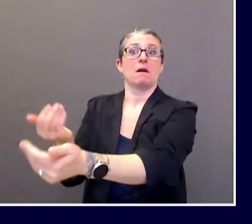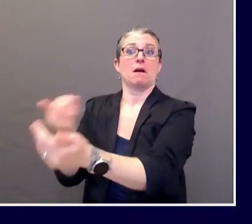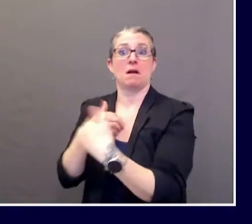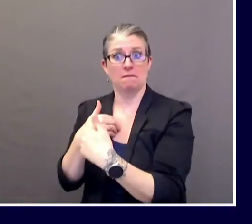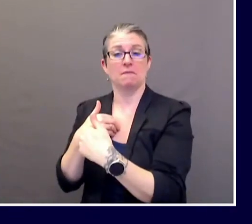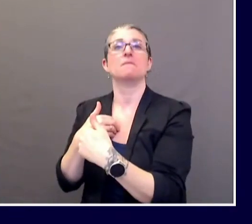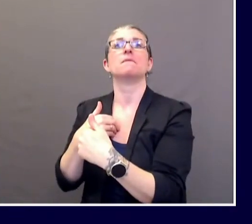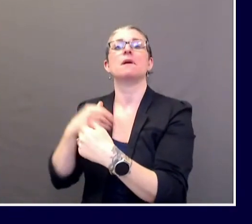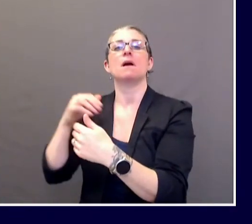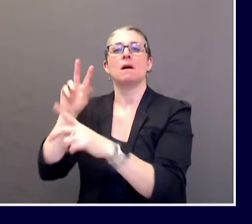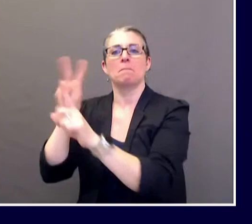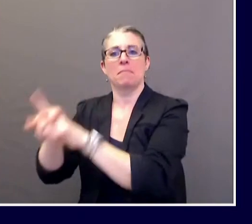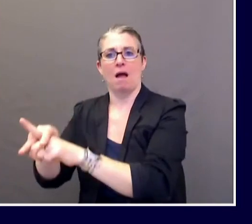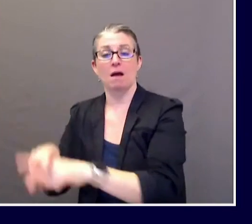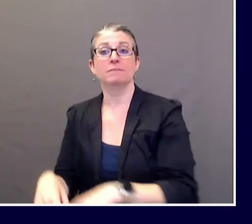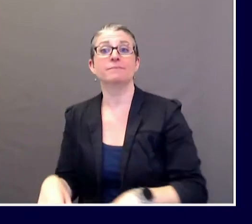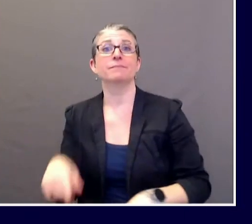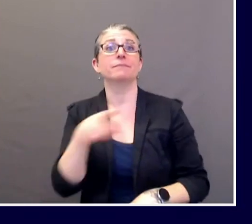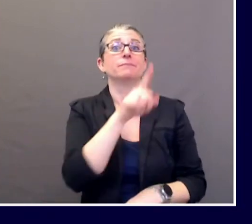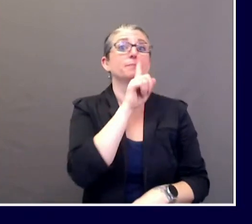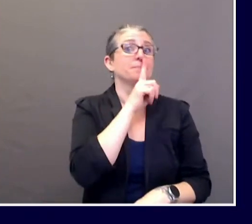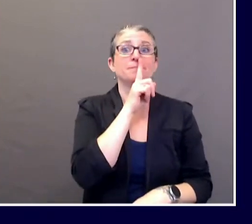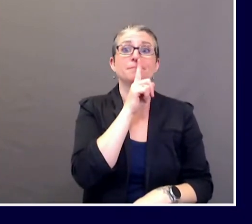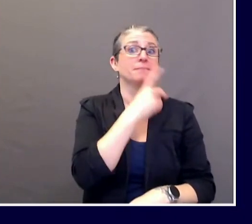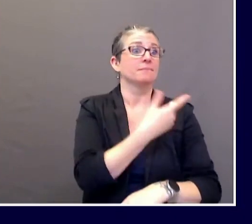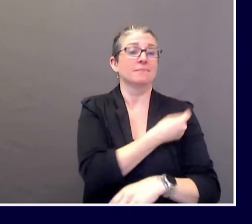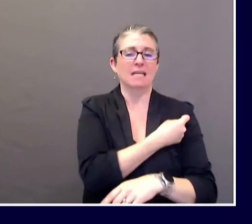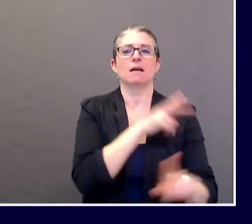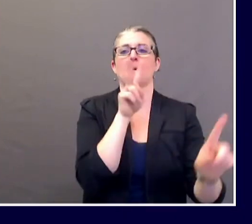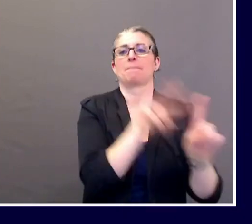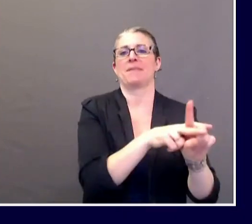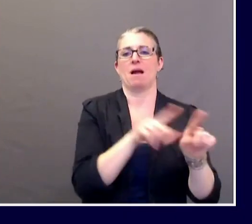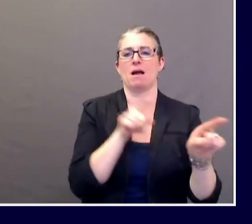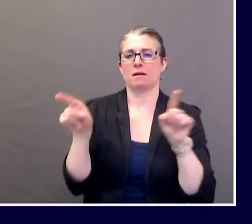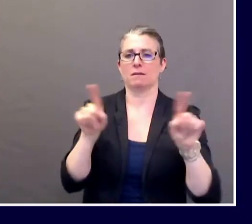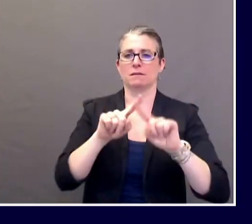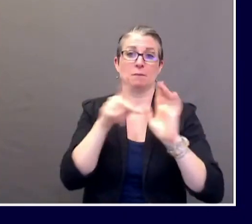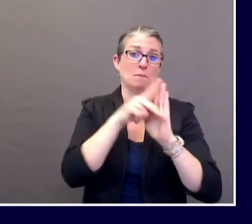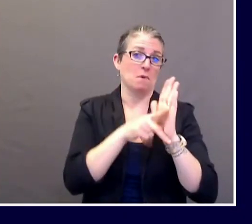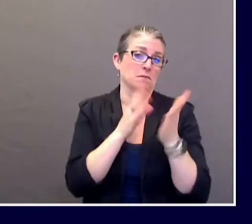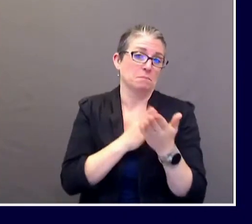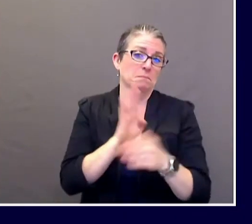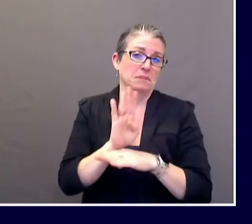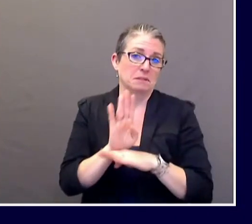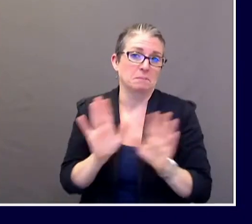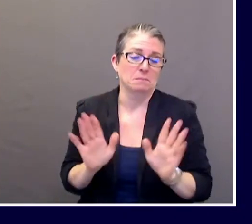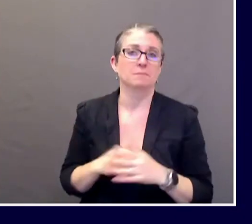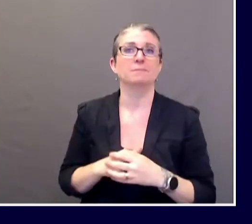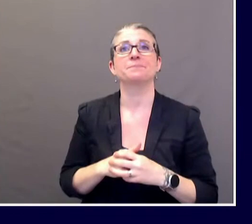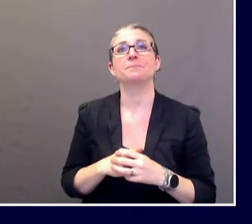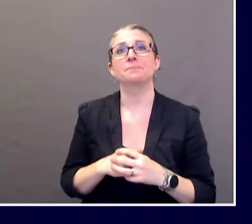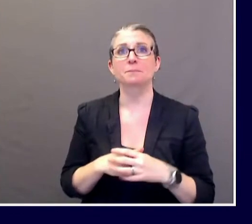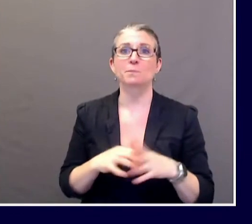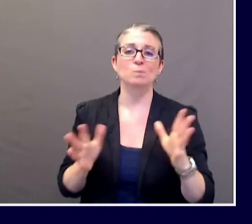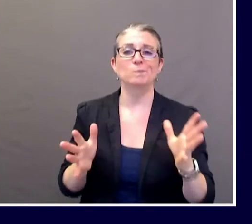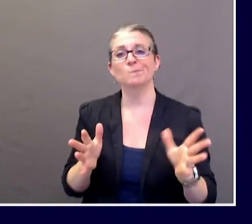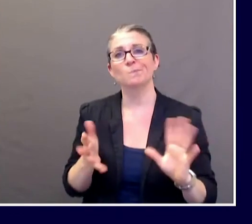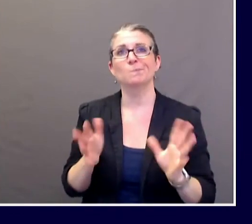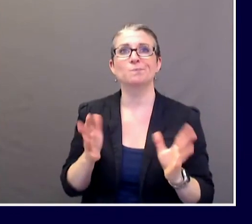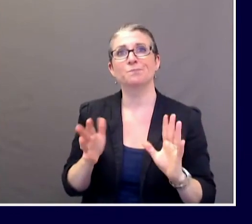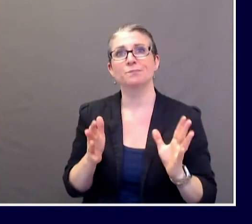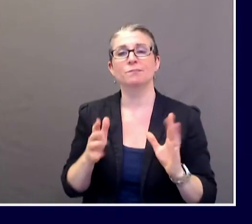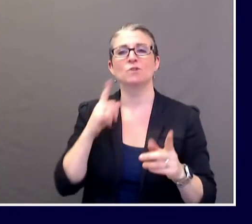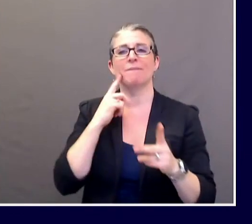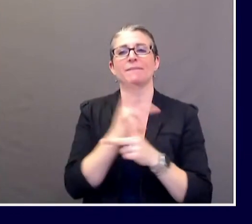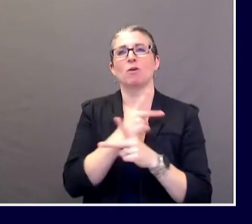in. We try to protect all Maine residents equally and have been trying to have a fairly simplistic set of guidance that evolves like it did